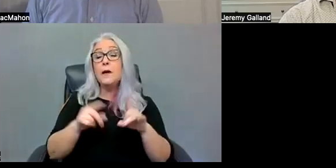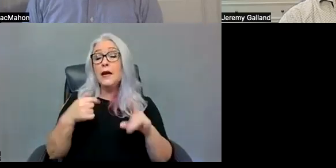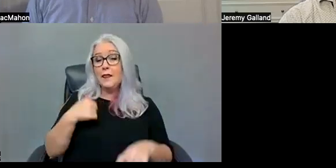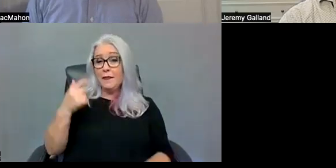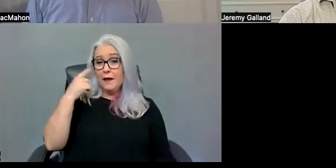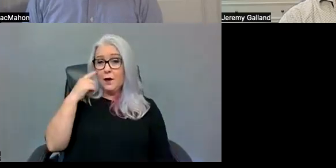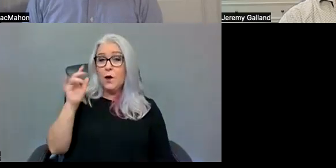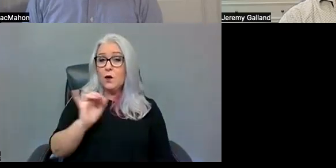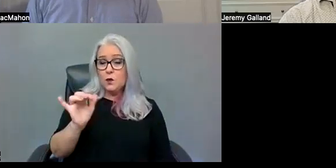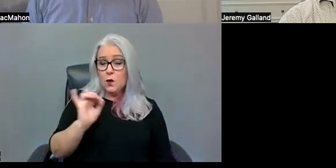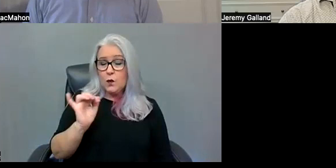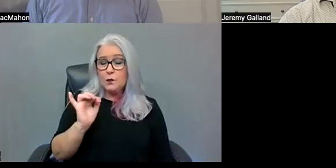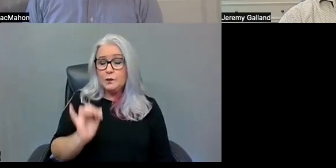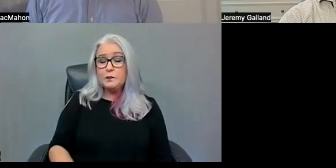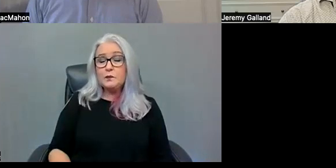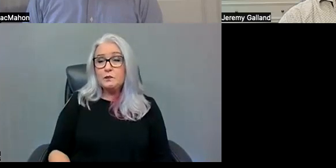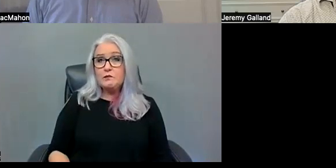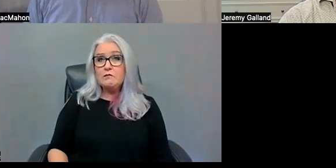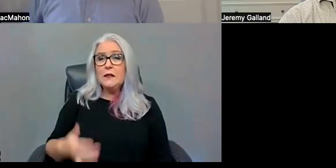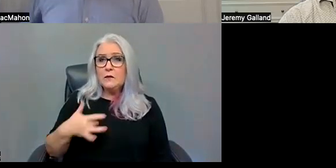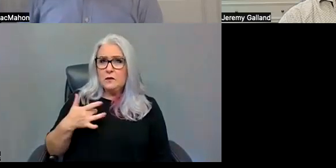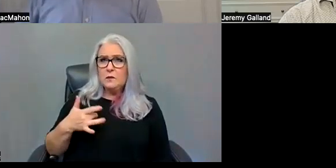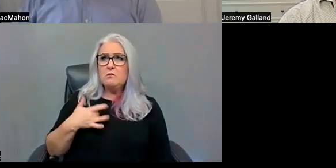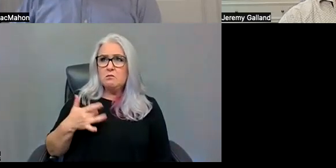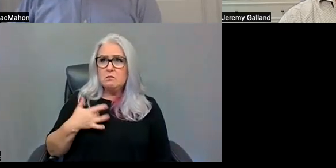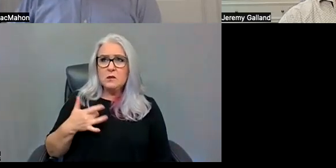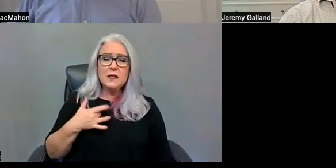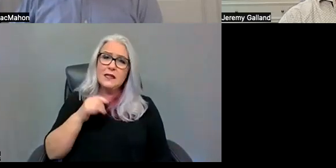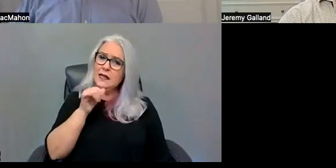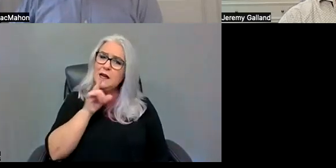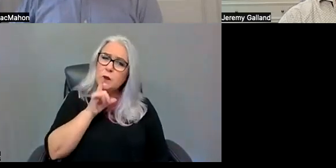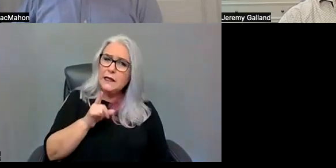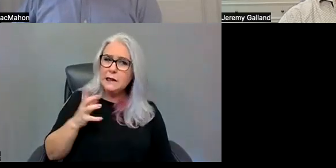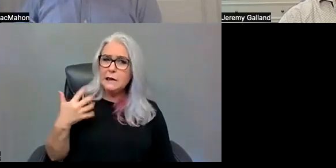which is that it's really not a school board